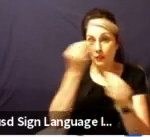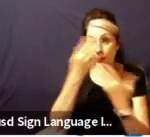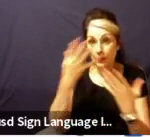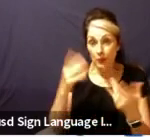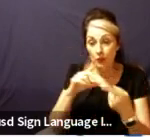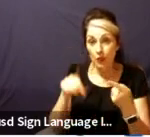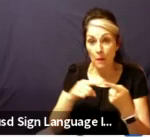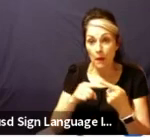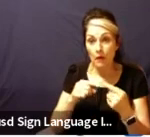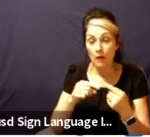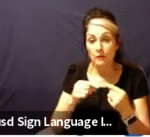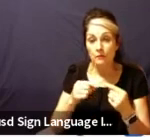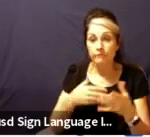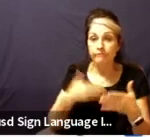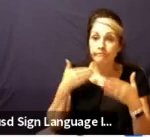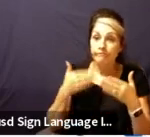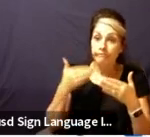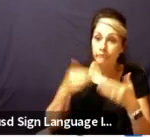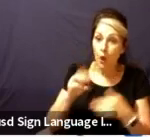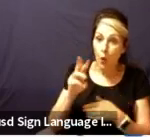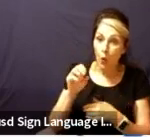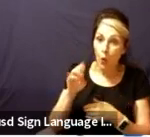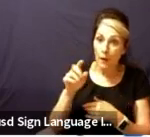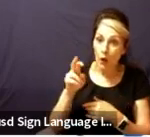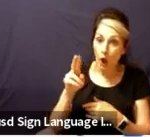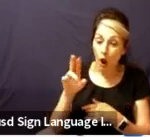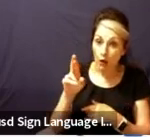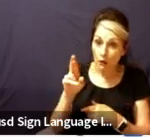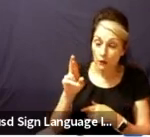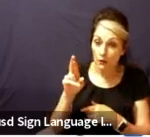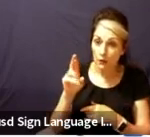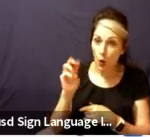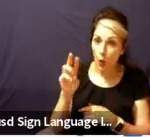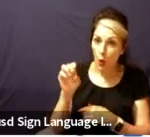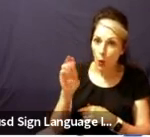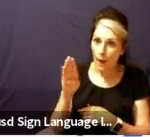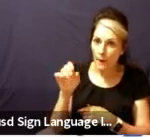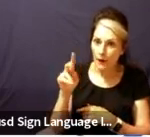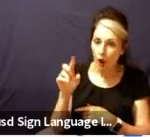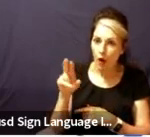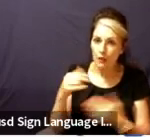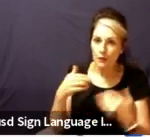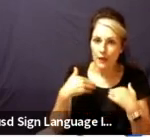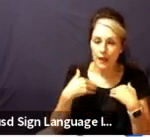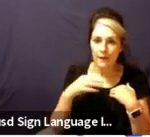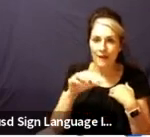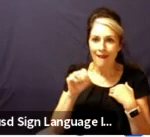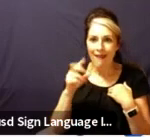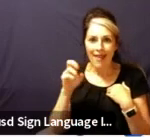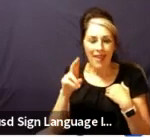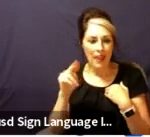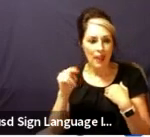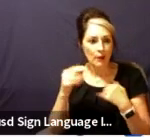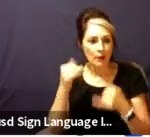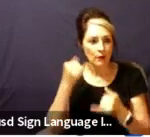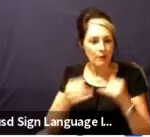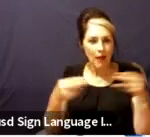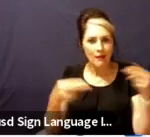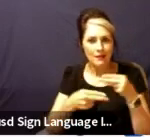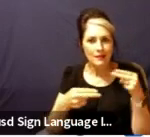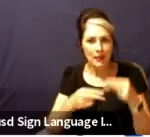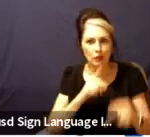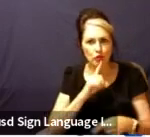about some upcoming webinars that we have. Erin, if you could go to our last slide.